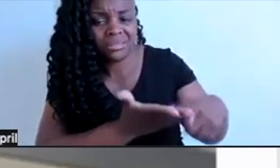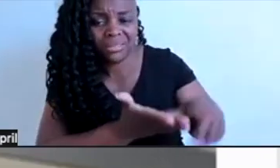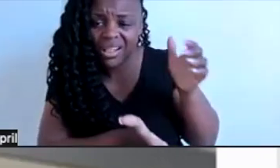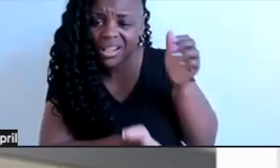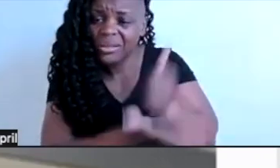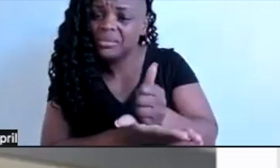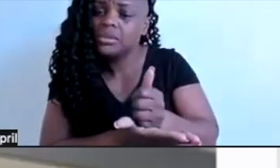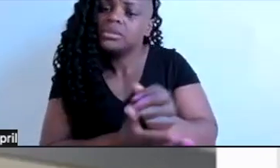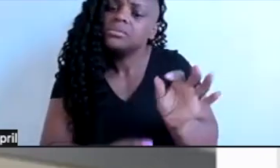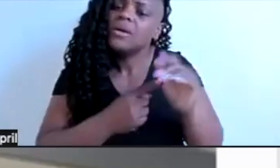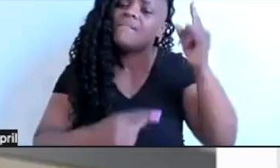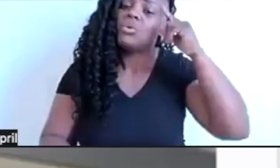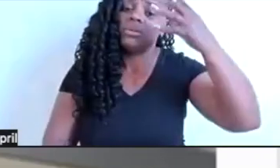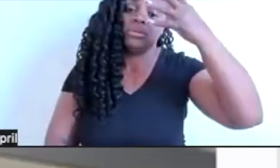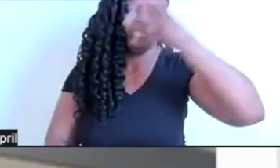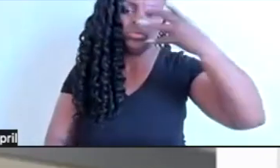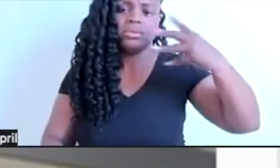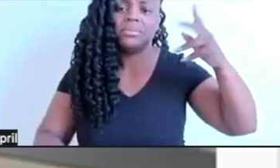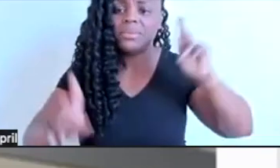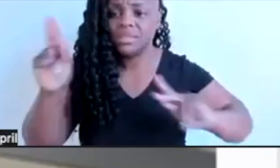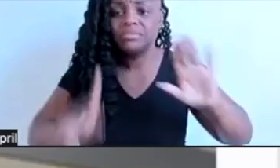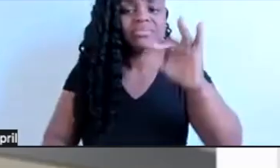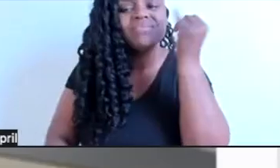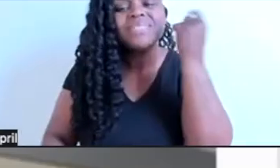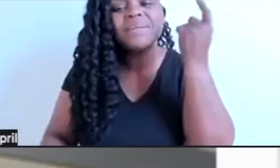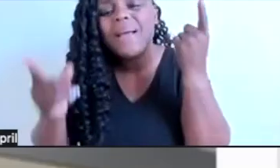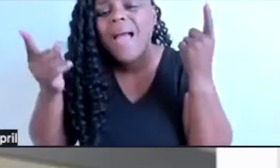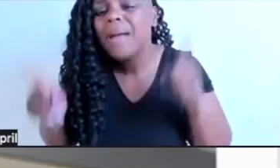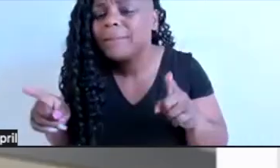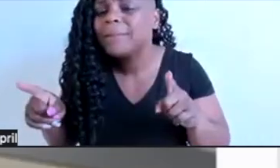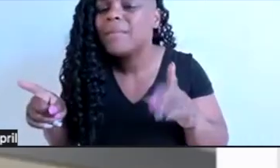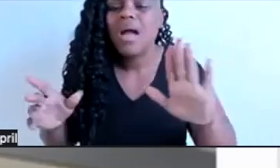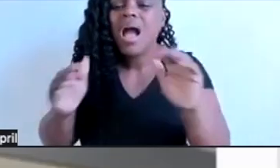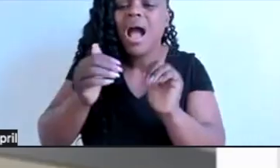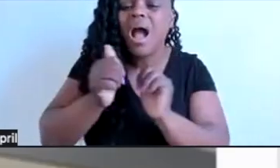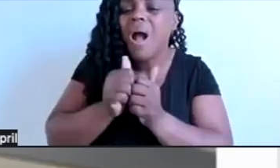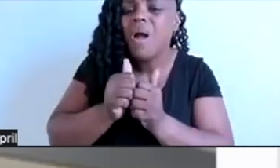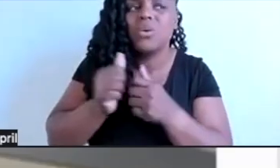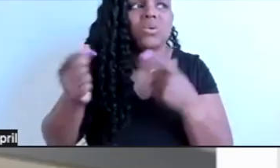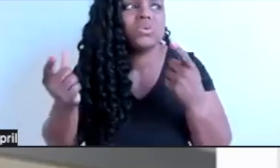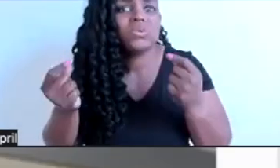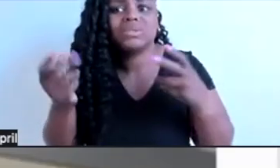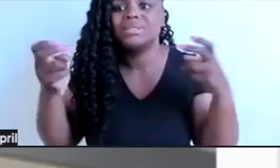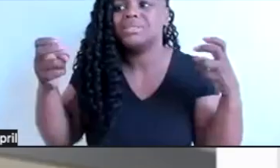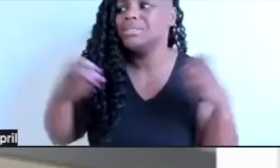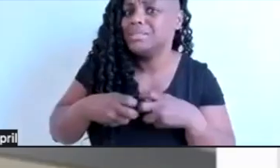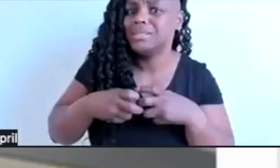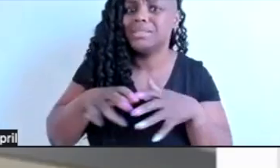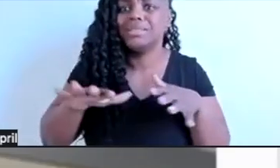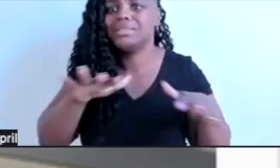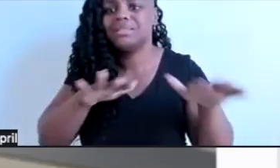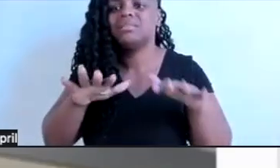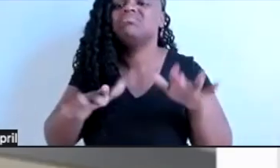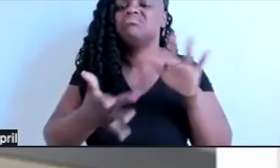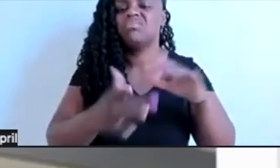any disaster occurs, information on current disaster relief programs will be listed on the Cadre website,